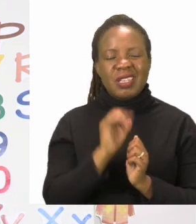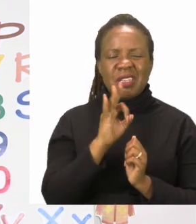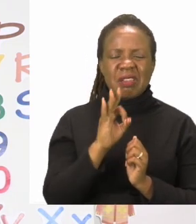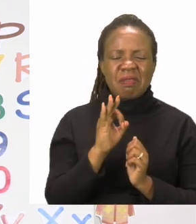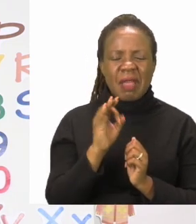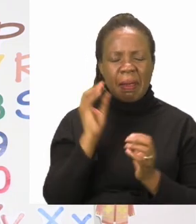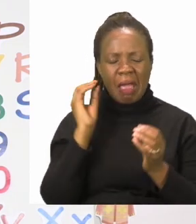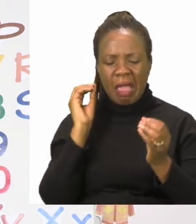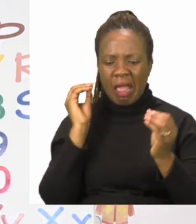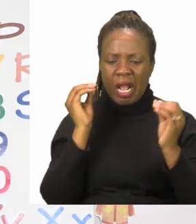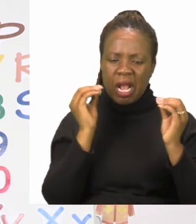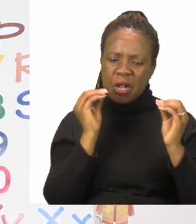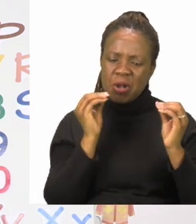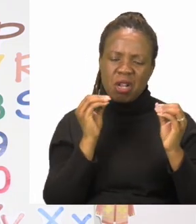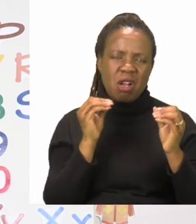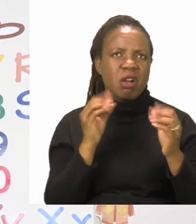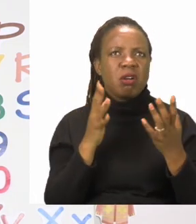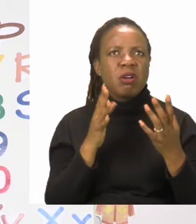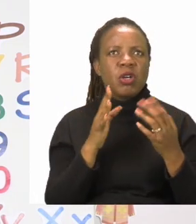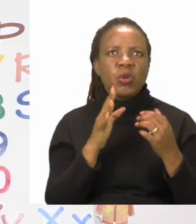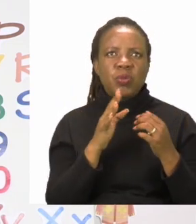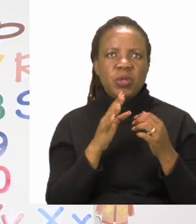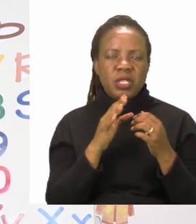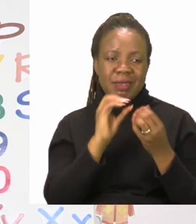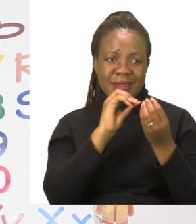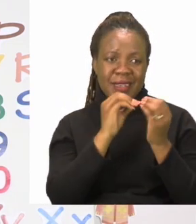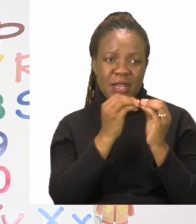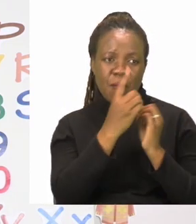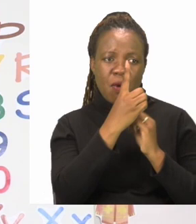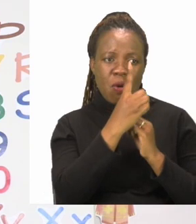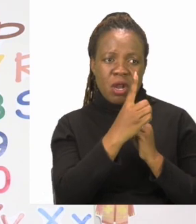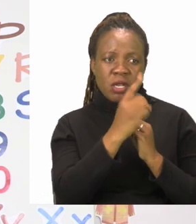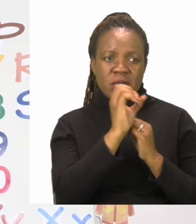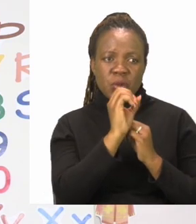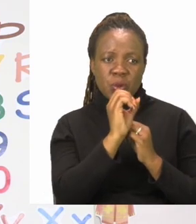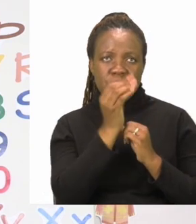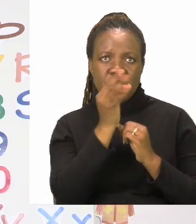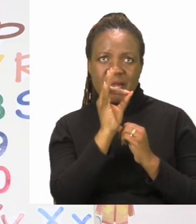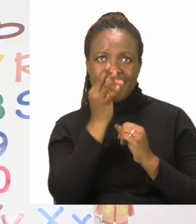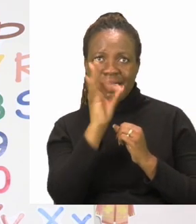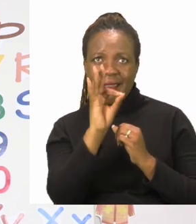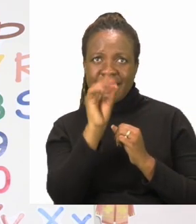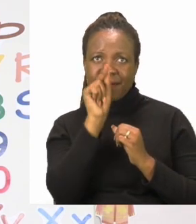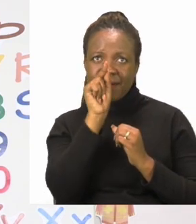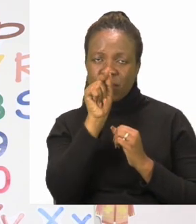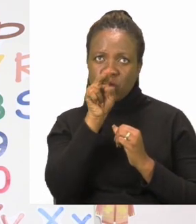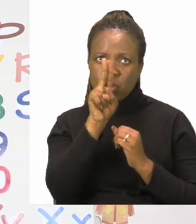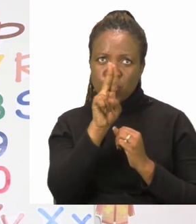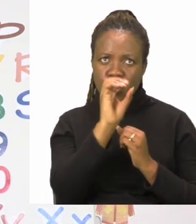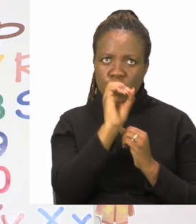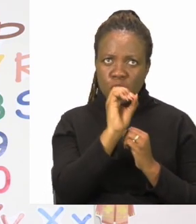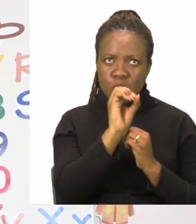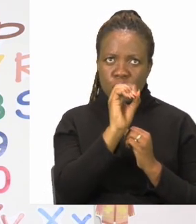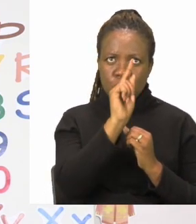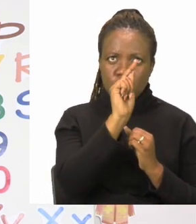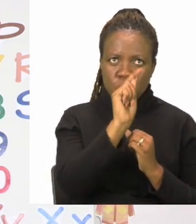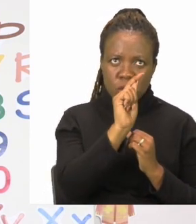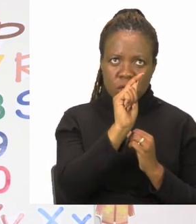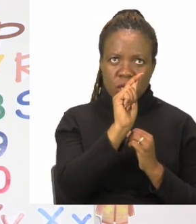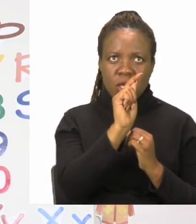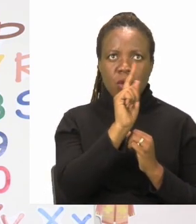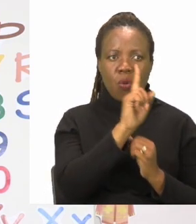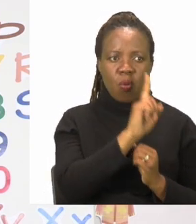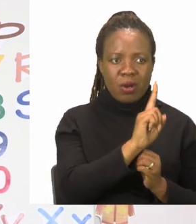U, T, and H on top of the digits so that you can now write them nicely as